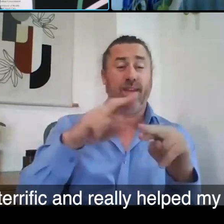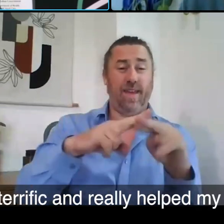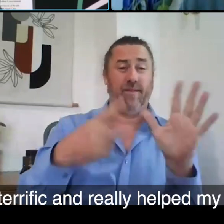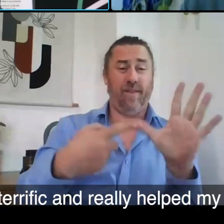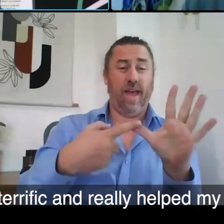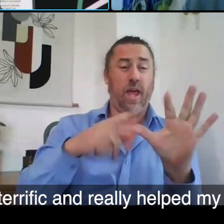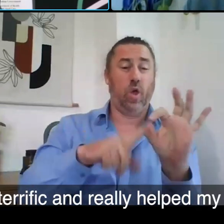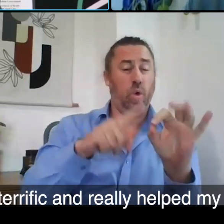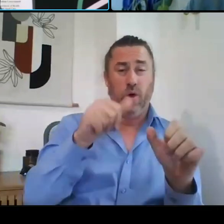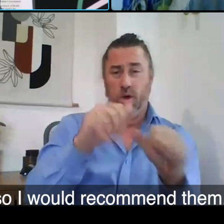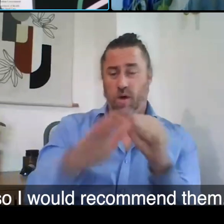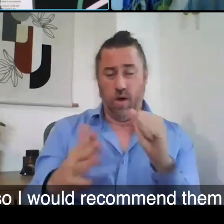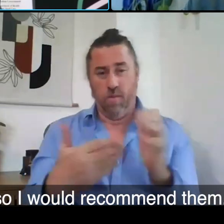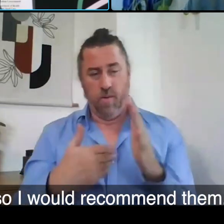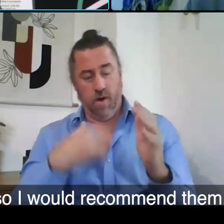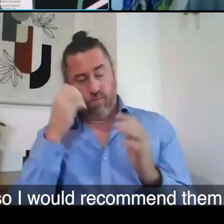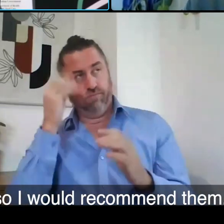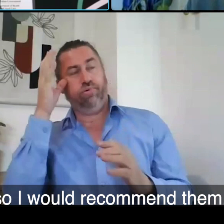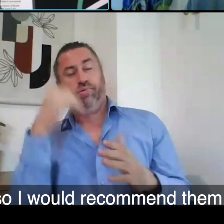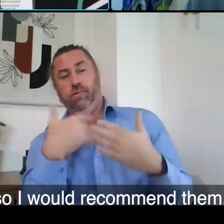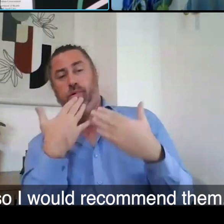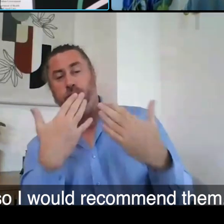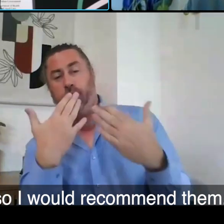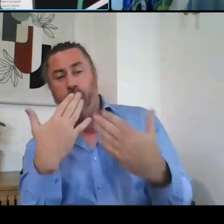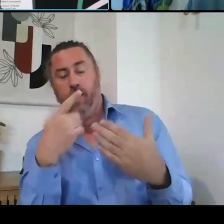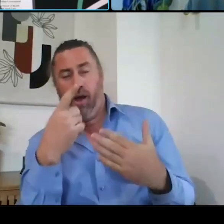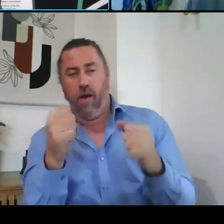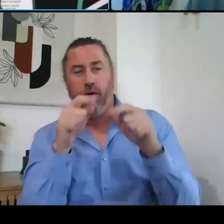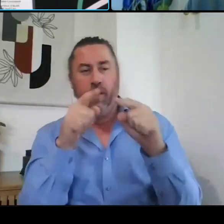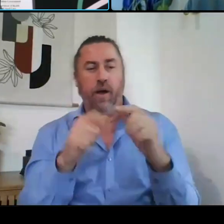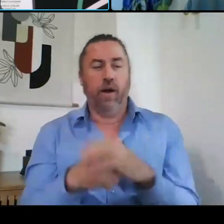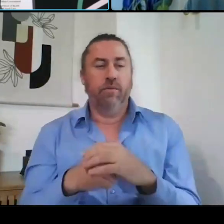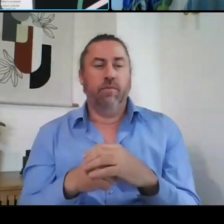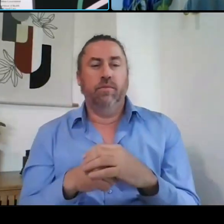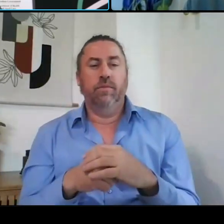were terrific and really helped my knowledge. So I would recommend them.